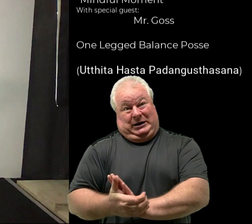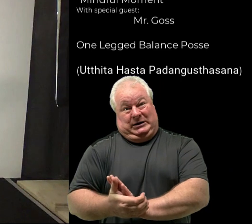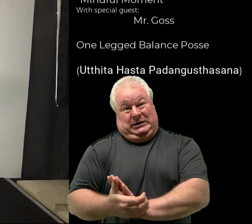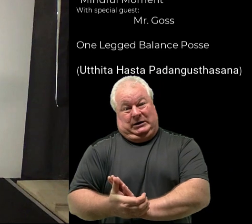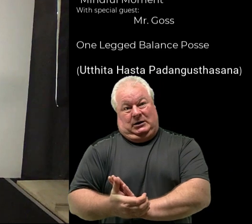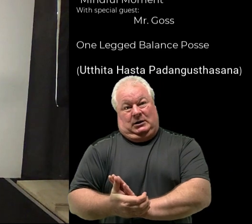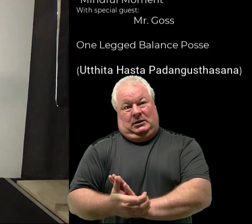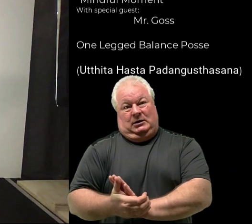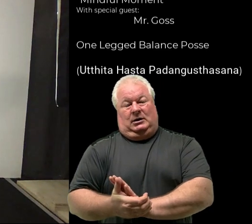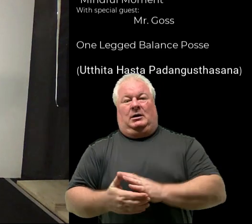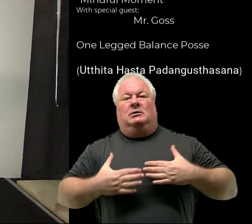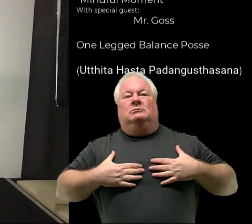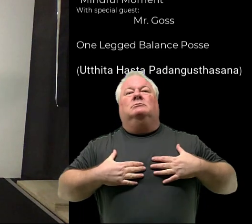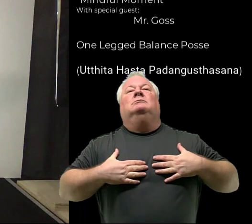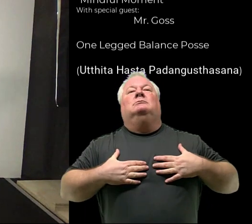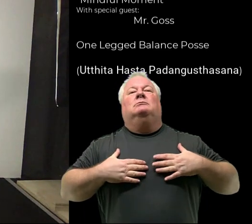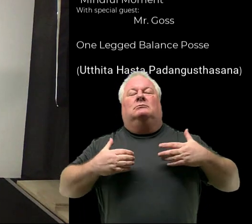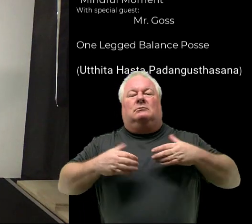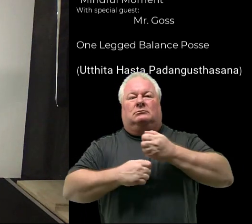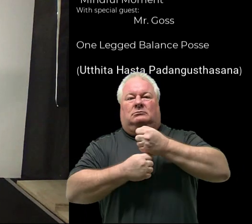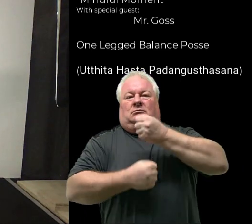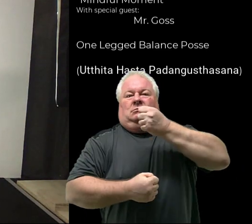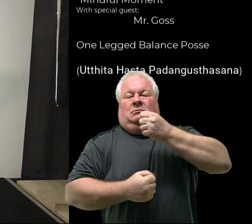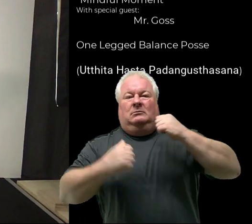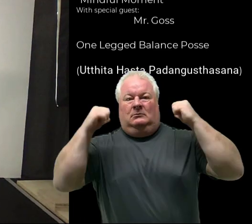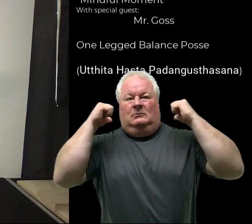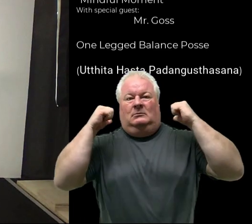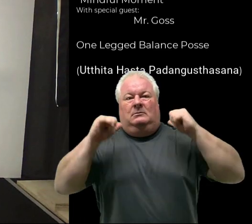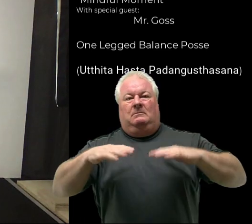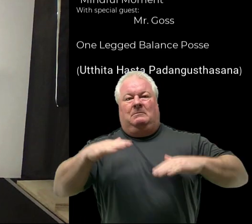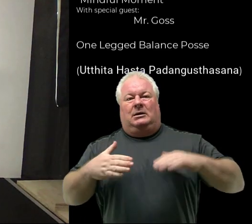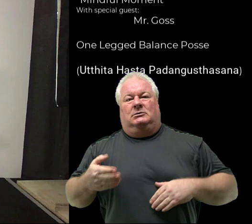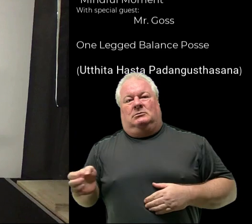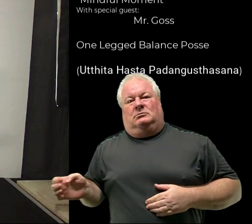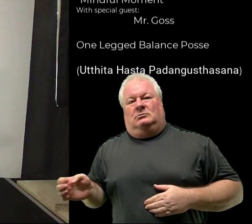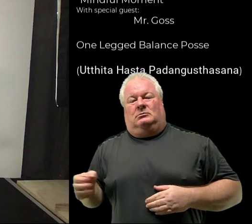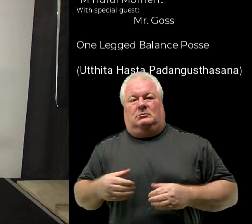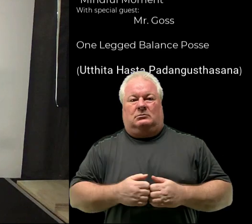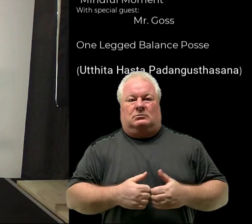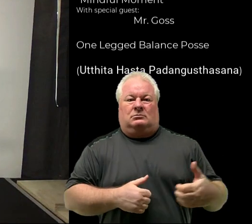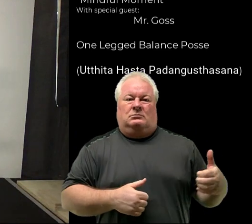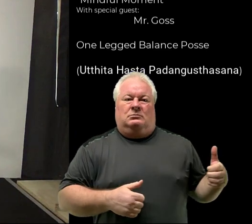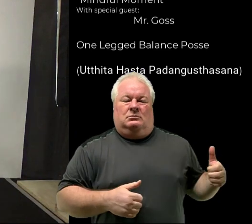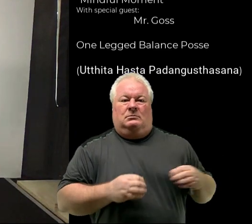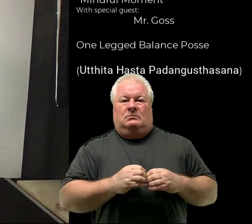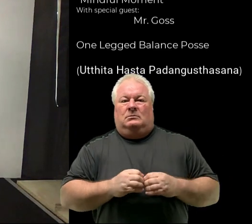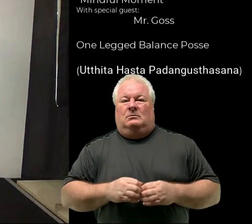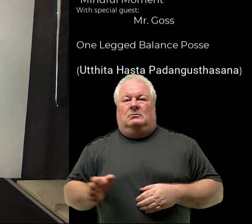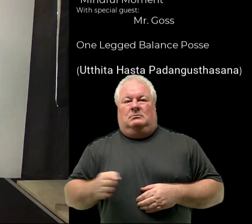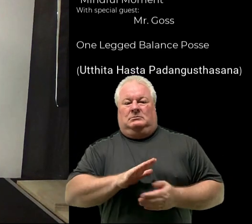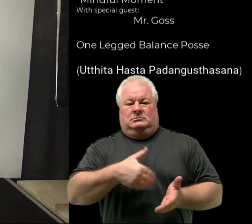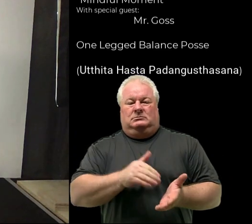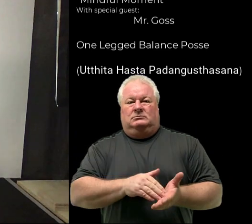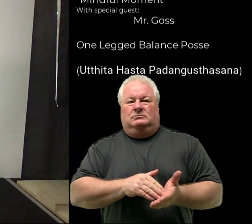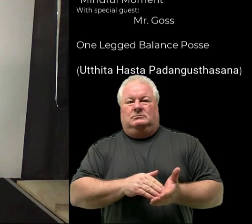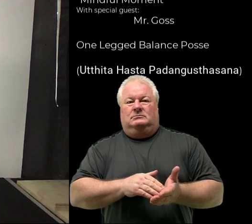it allows me to lift my chest and lengthen my spine a little bit more. You can balance there with a little bit more ease. Come back to